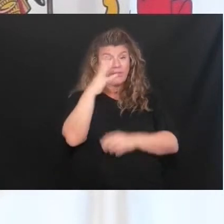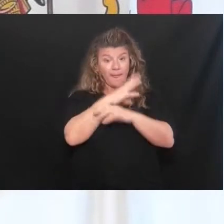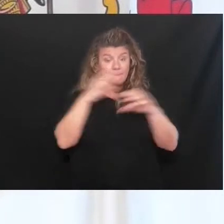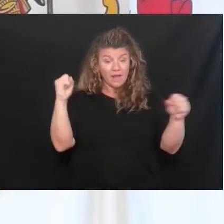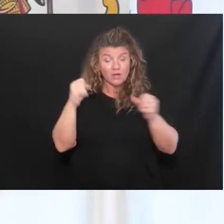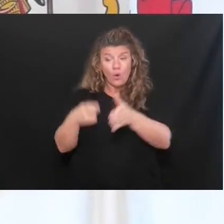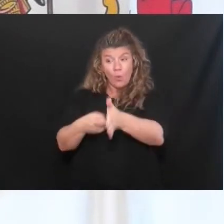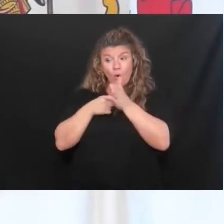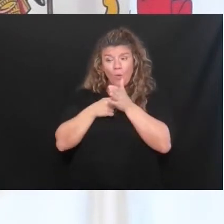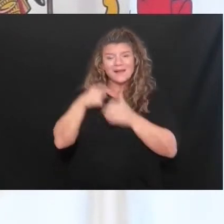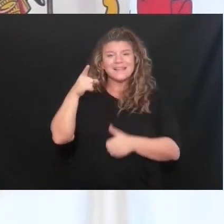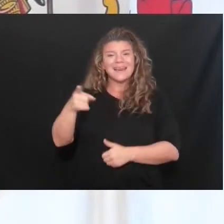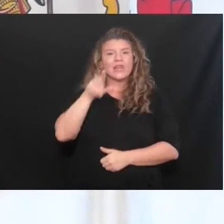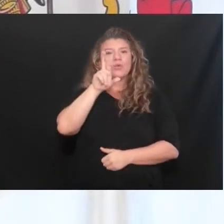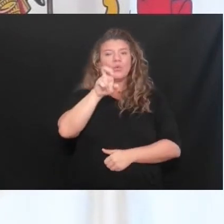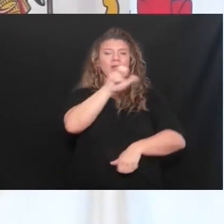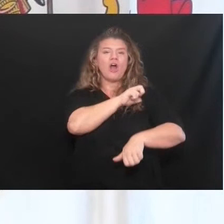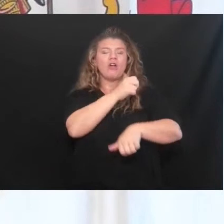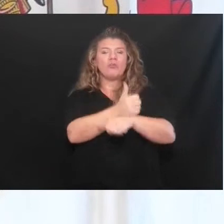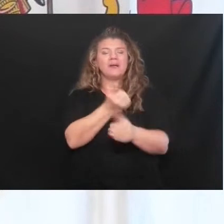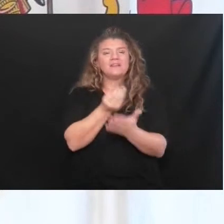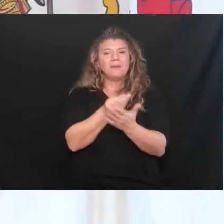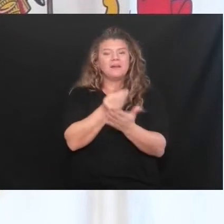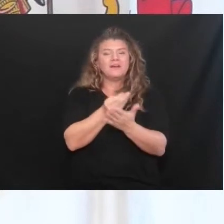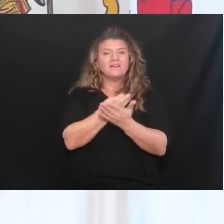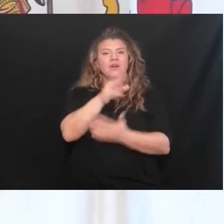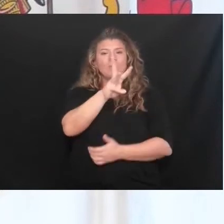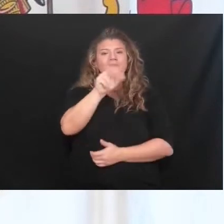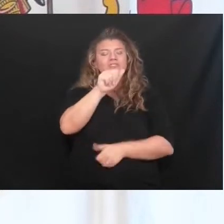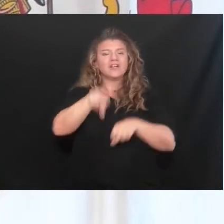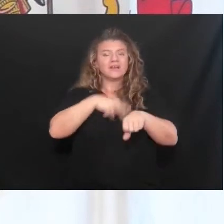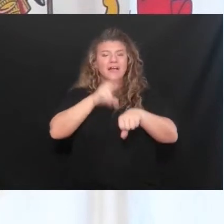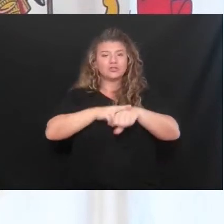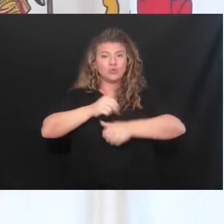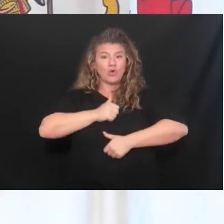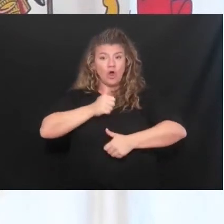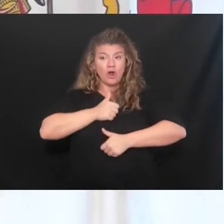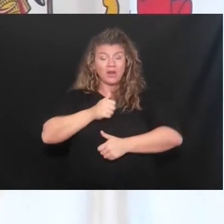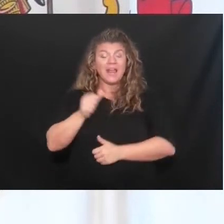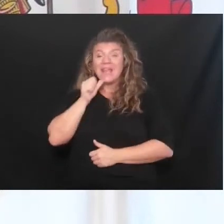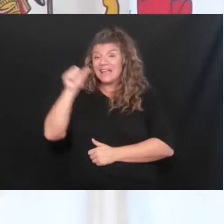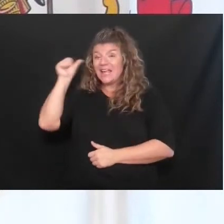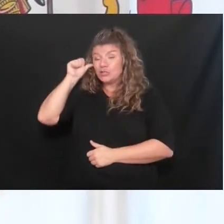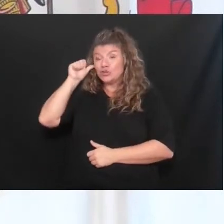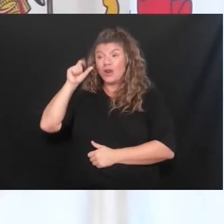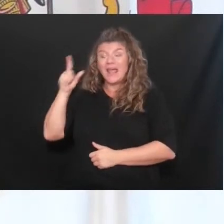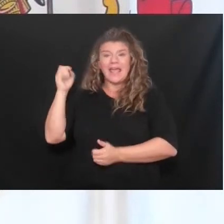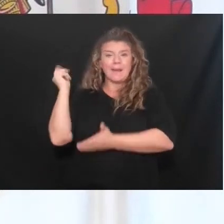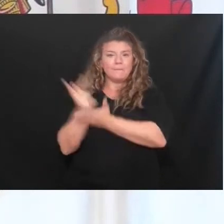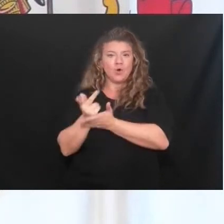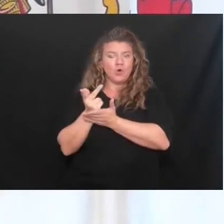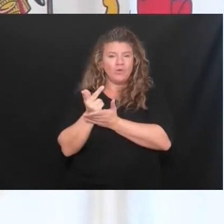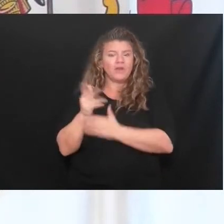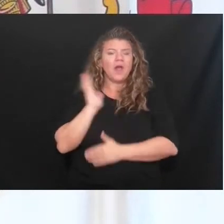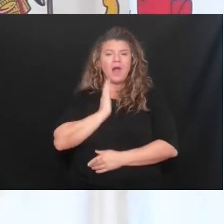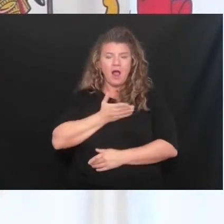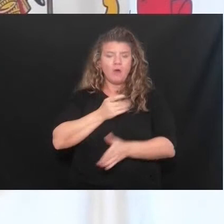requesting that he reauthorize the funding for the West Virginia National Guard yesterday. He granted